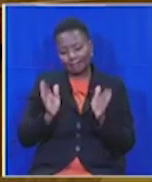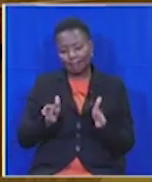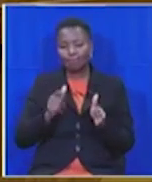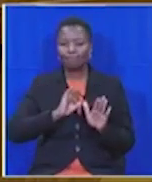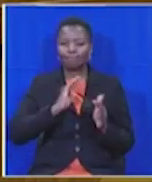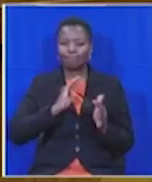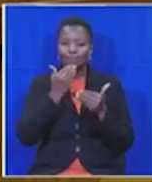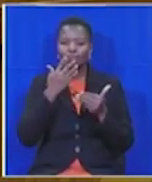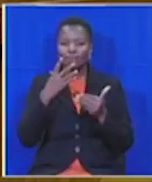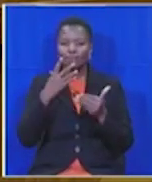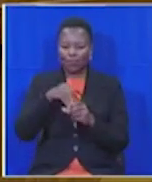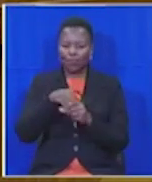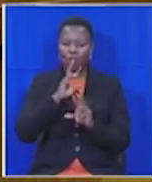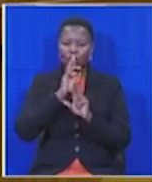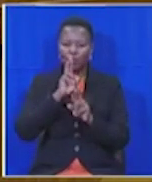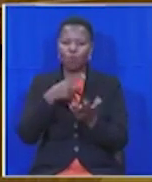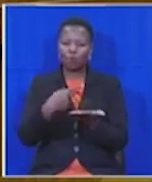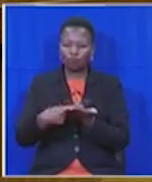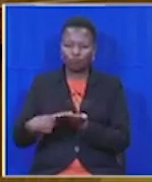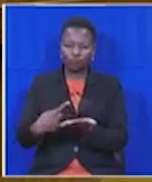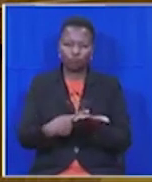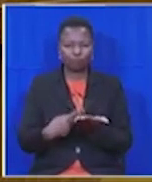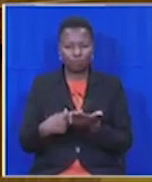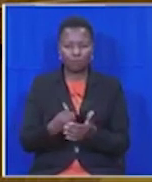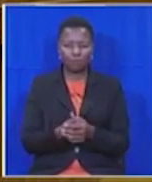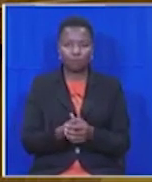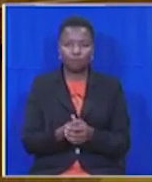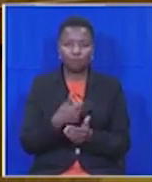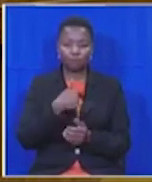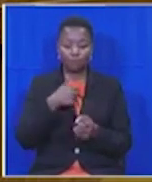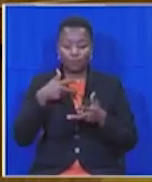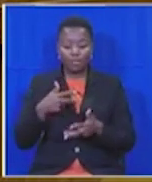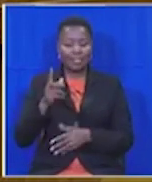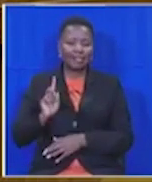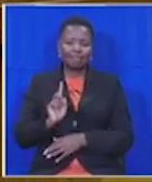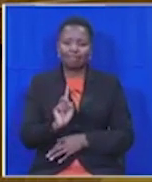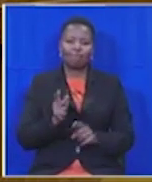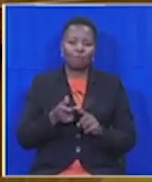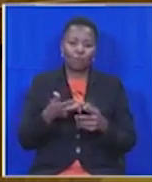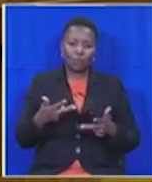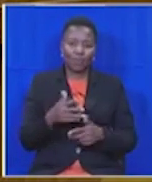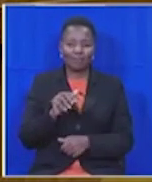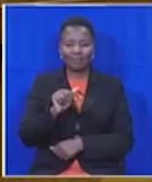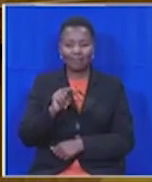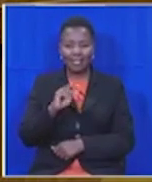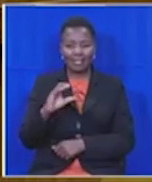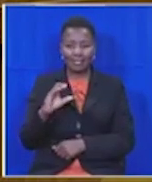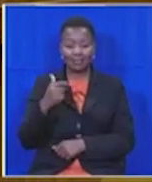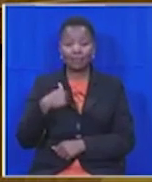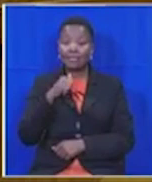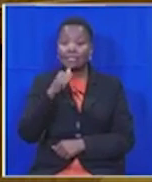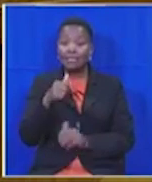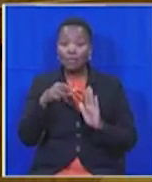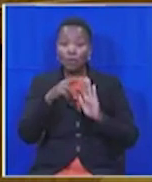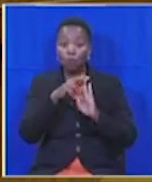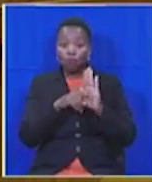report and this report of the Rules Committee. I rise on behalf of the ANC to support the